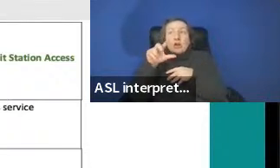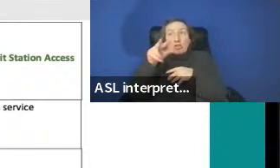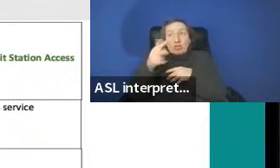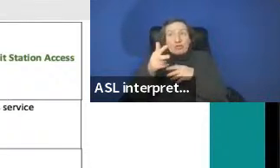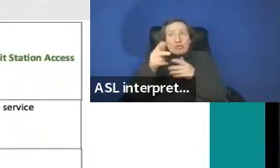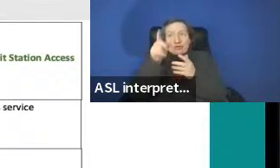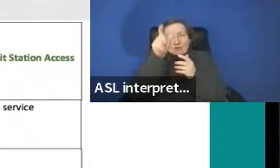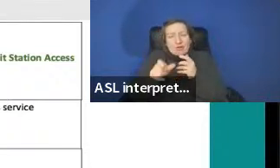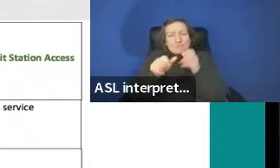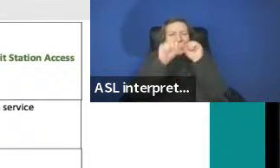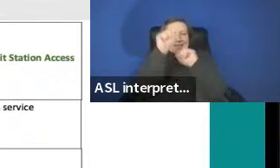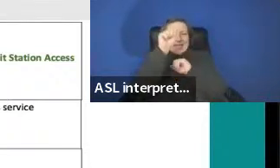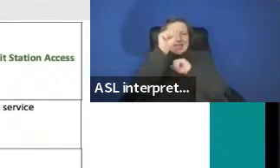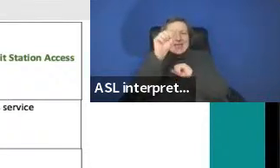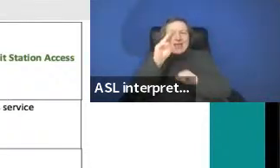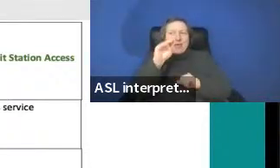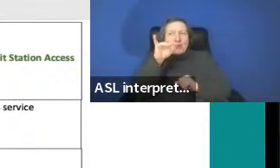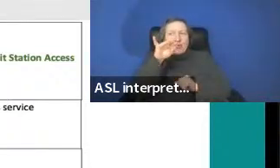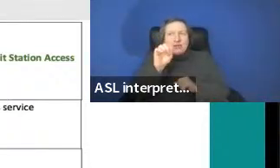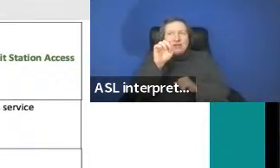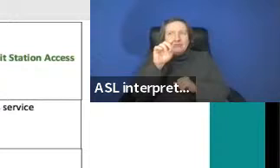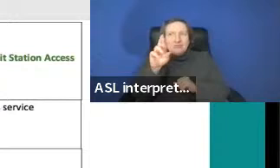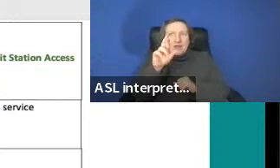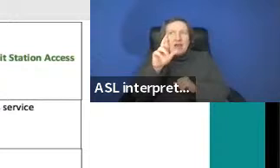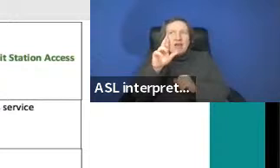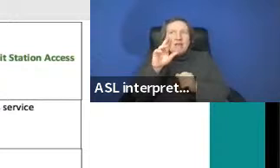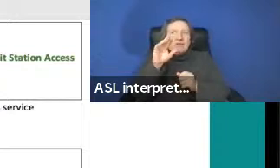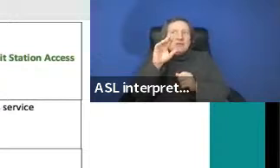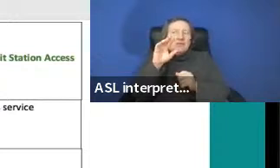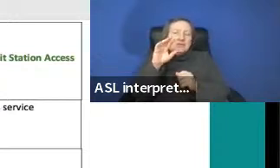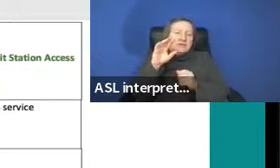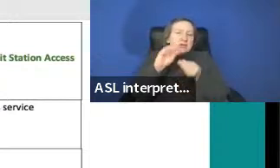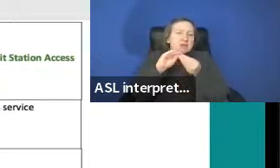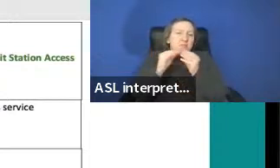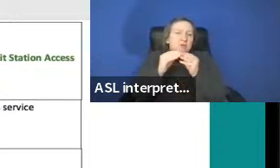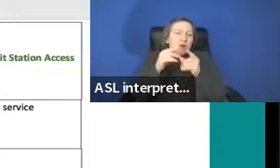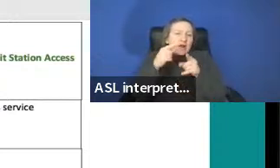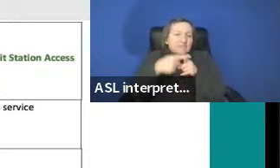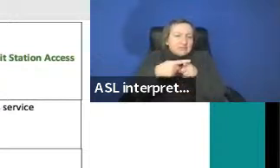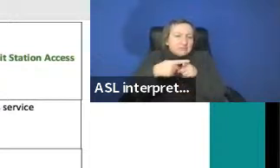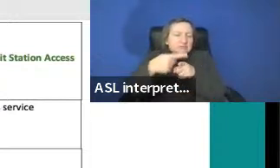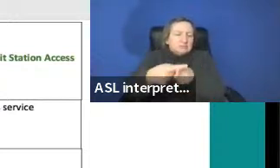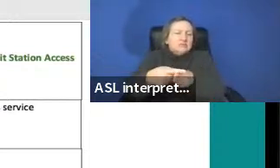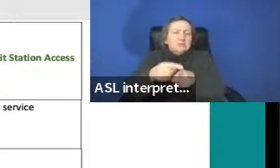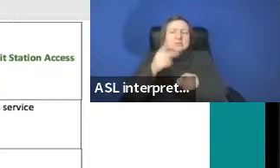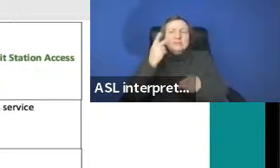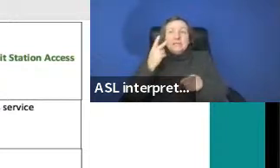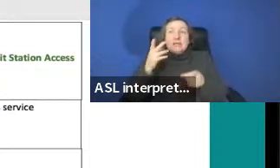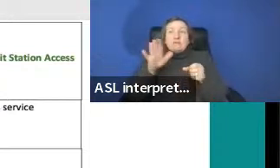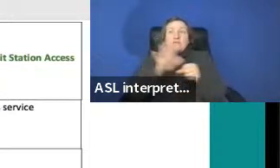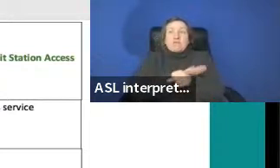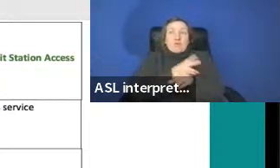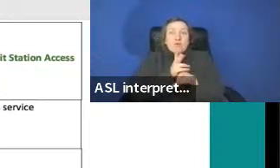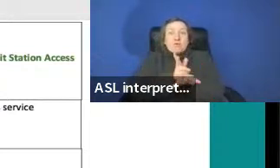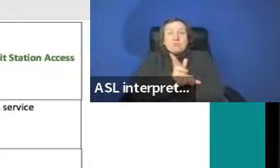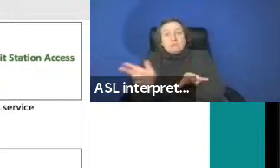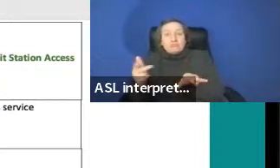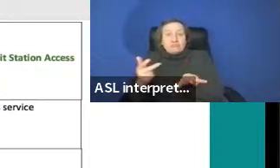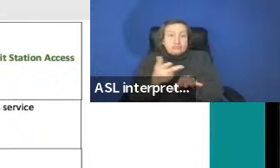the Marine Drive interchange number of intersections, you will see that the full interchanges